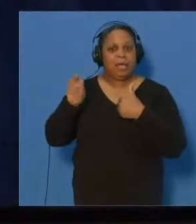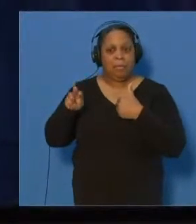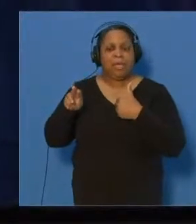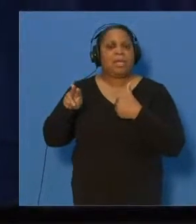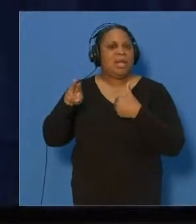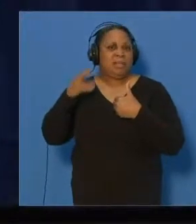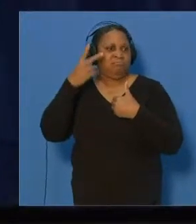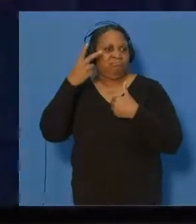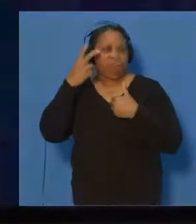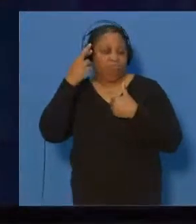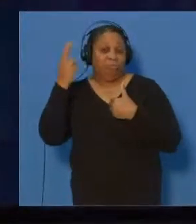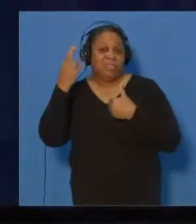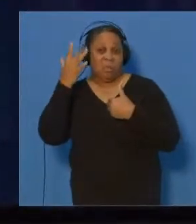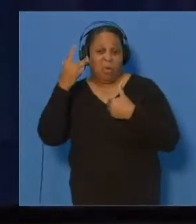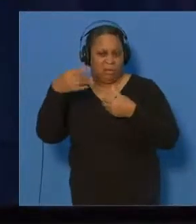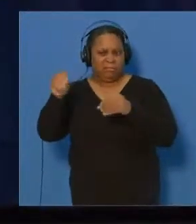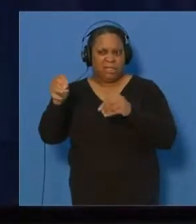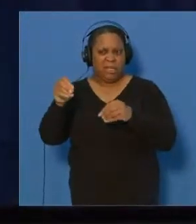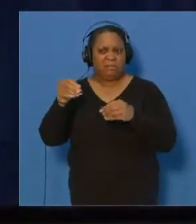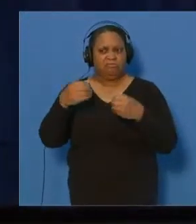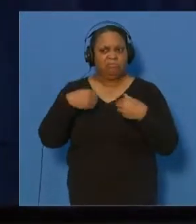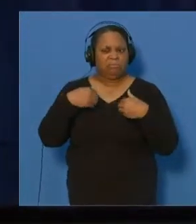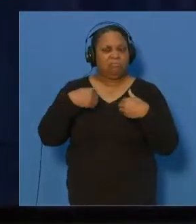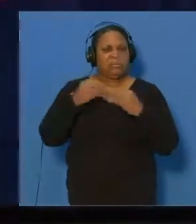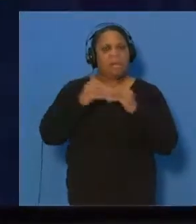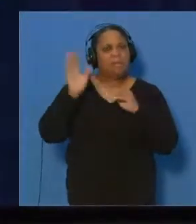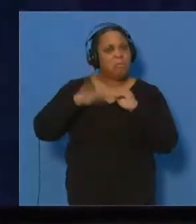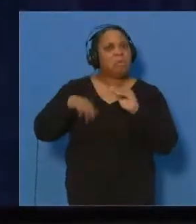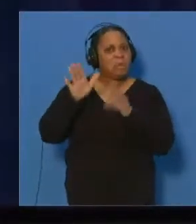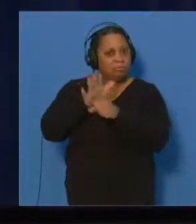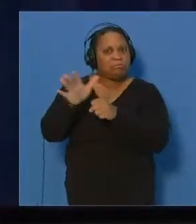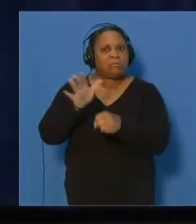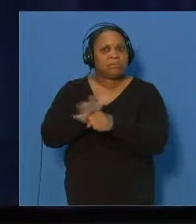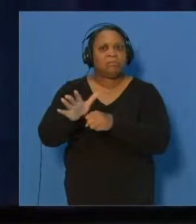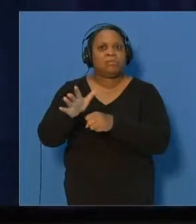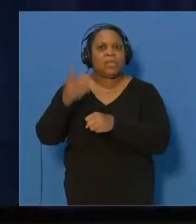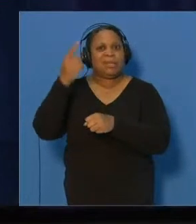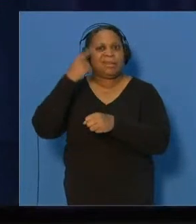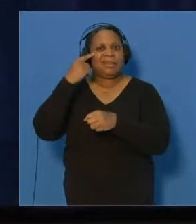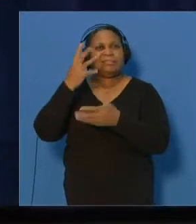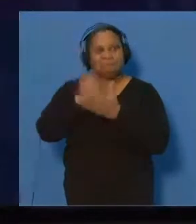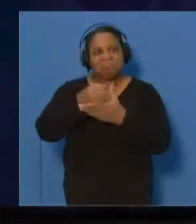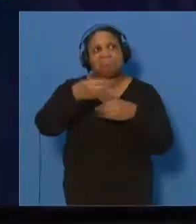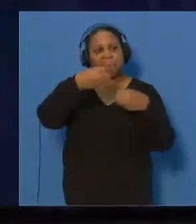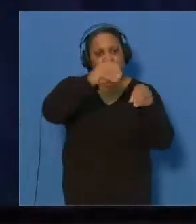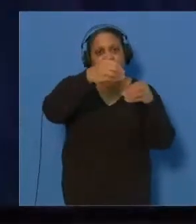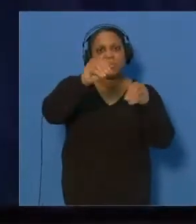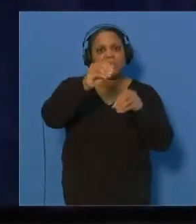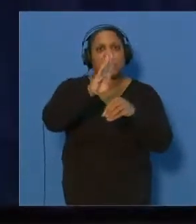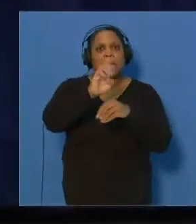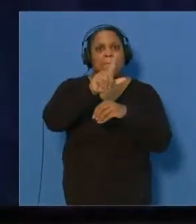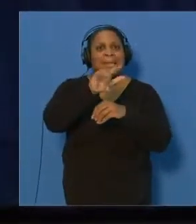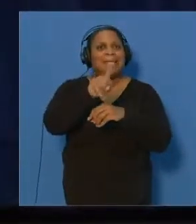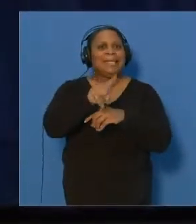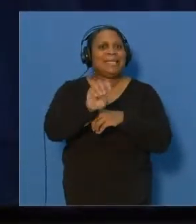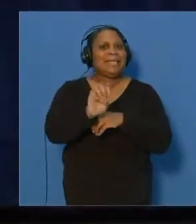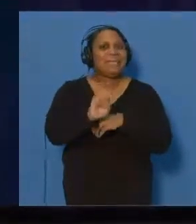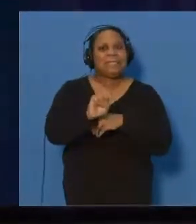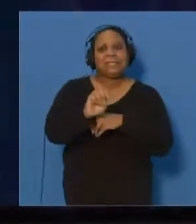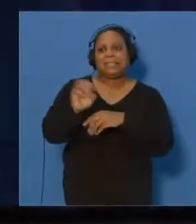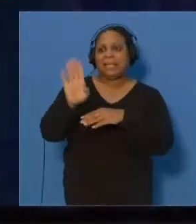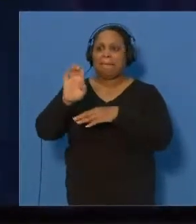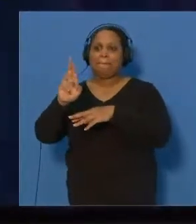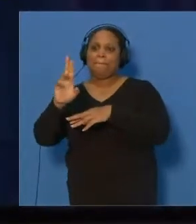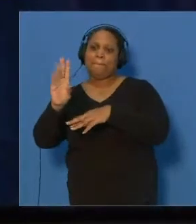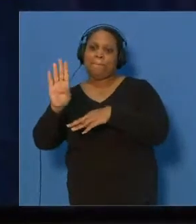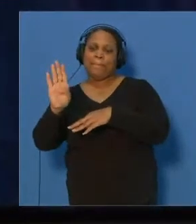is that there's more than they need. So as I think he's indicated, and I think has been publicized, that some has been sold to Belize and Barbados and